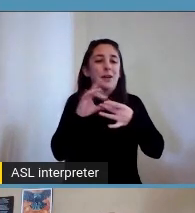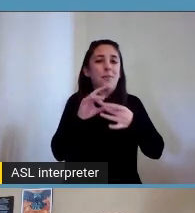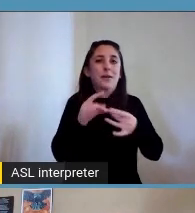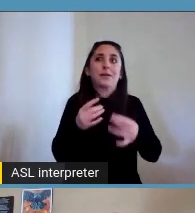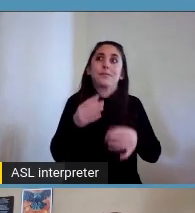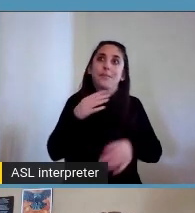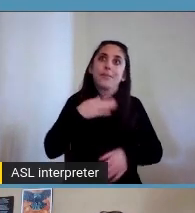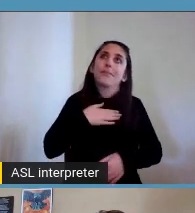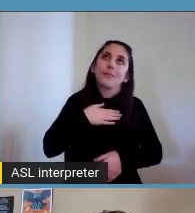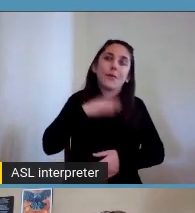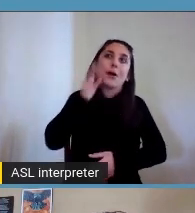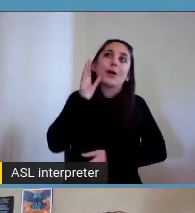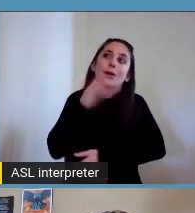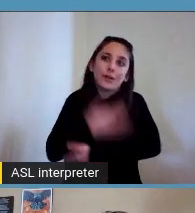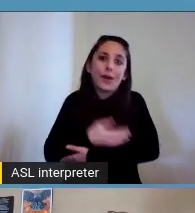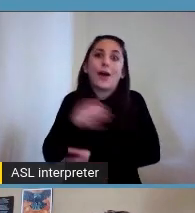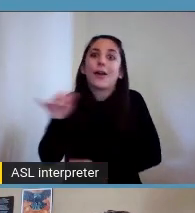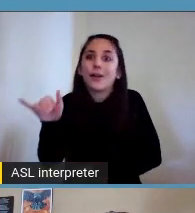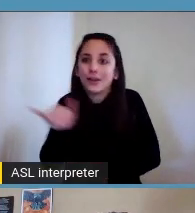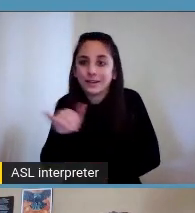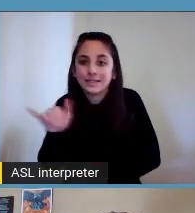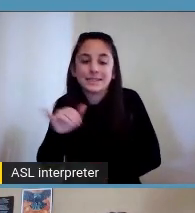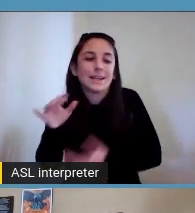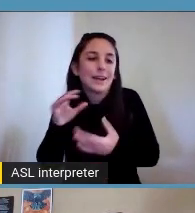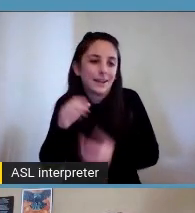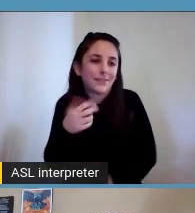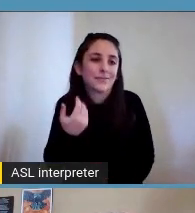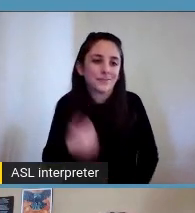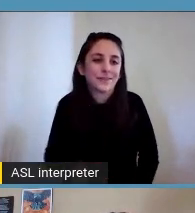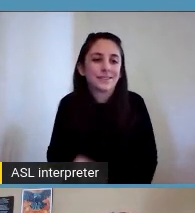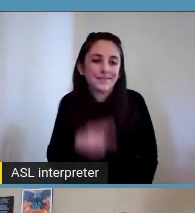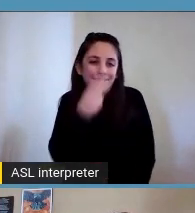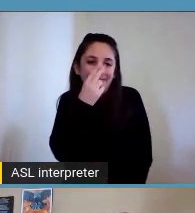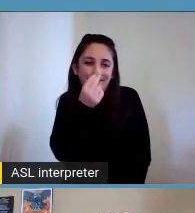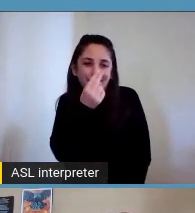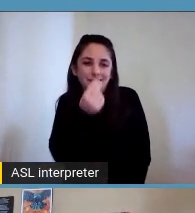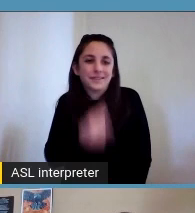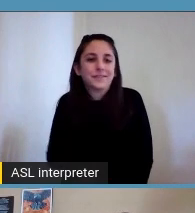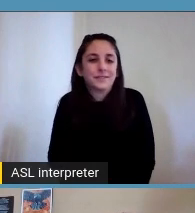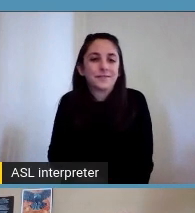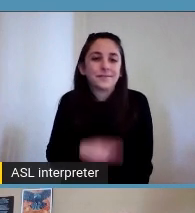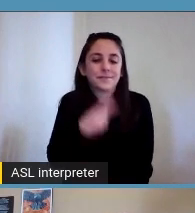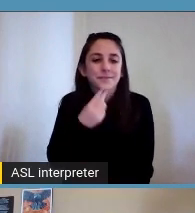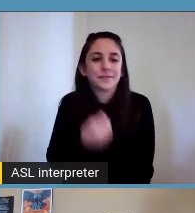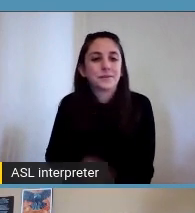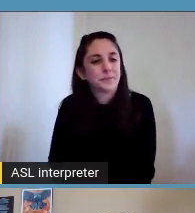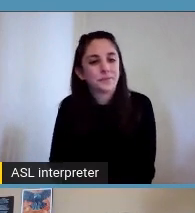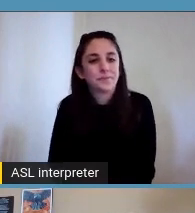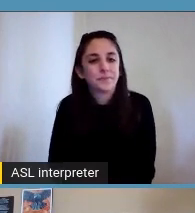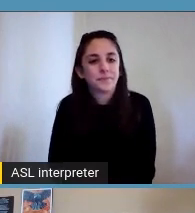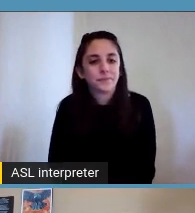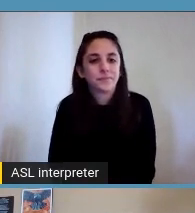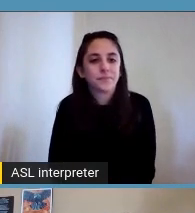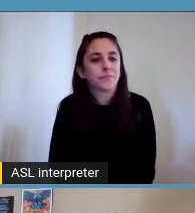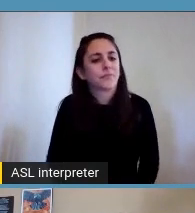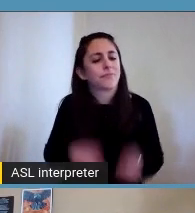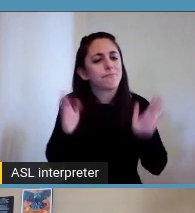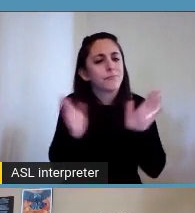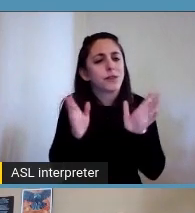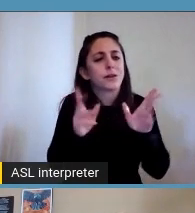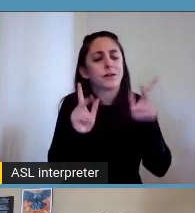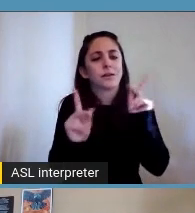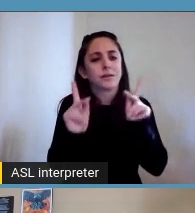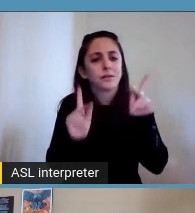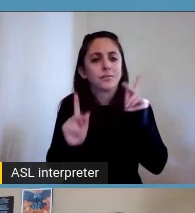reacts when I try to wipe something off her face. And so I just thought that was really cute and thought other people would too. So encouraging people to